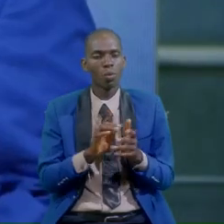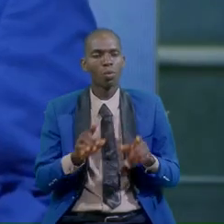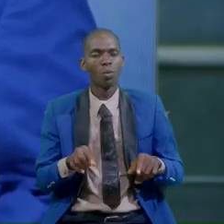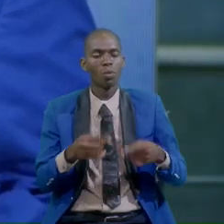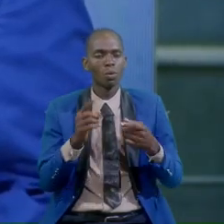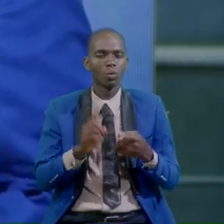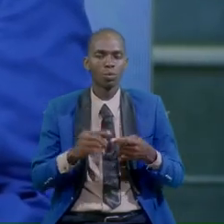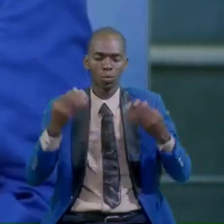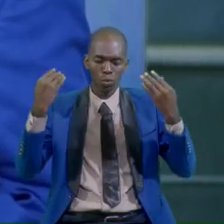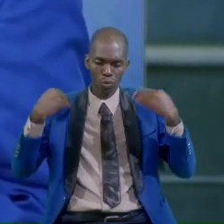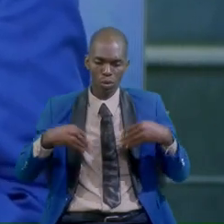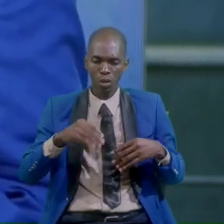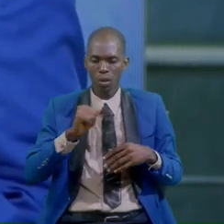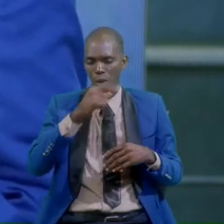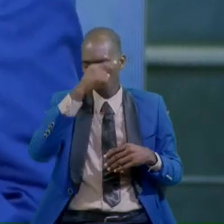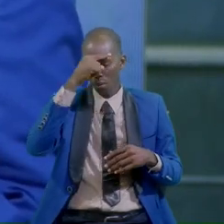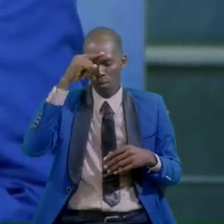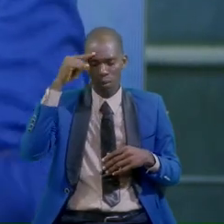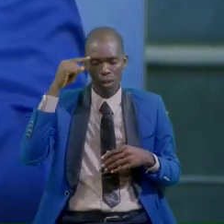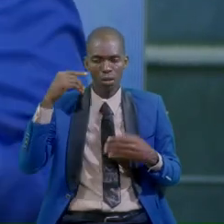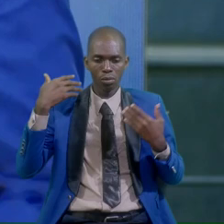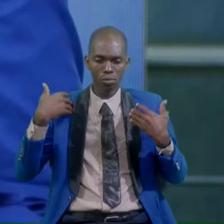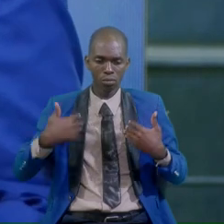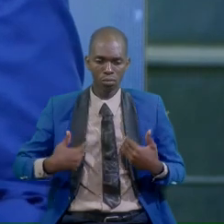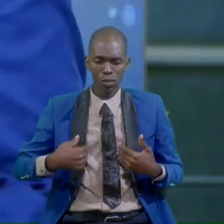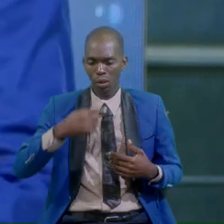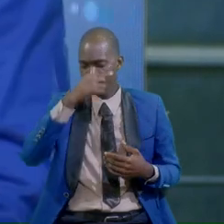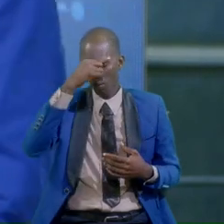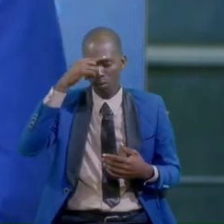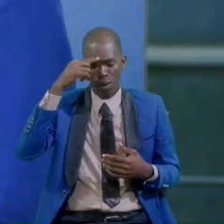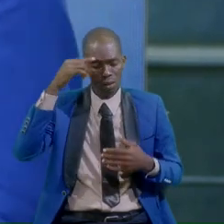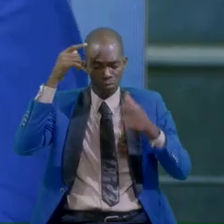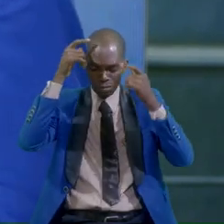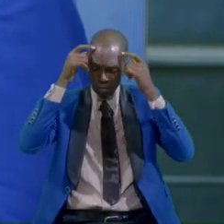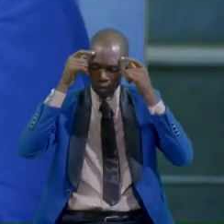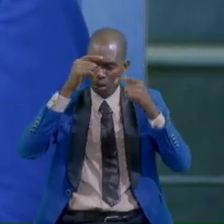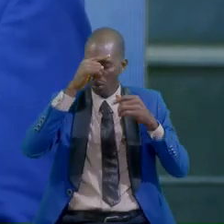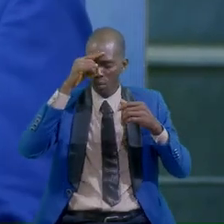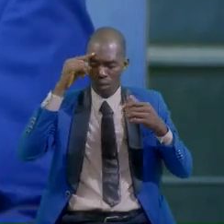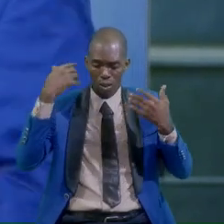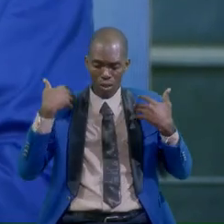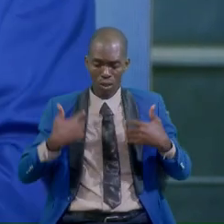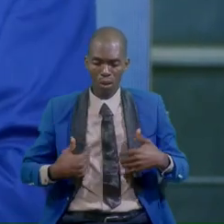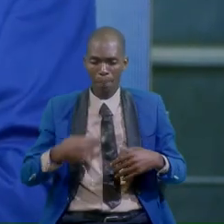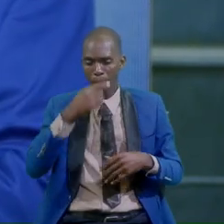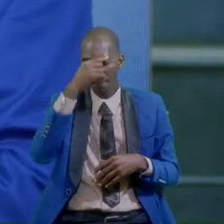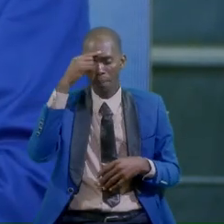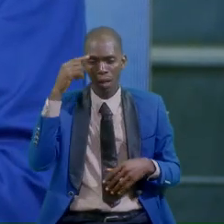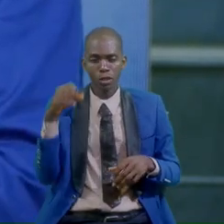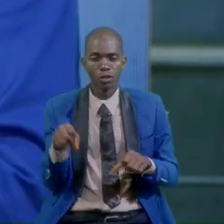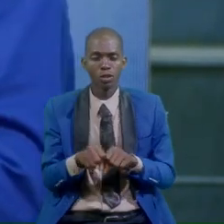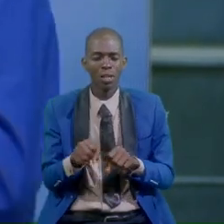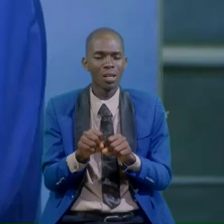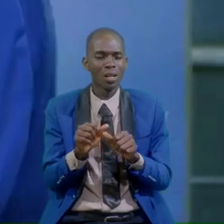black dress. Black up, black dress, black shoe, everything